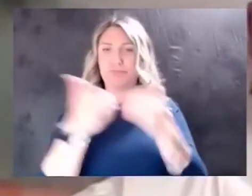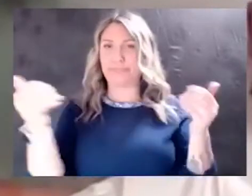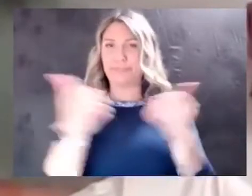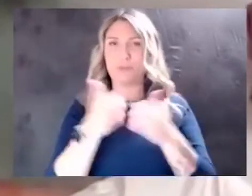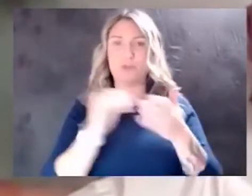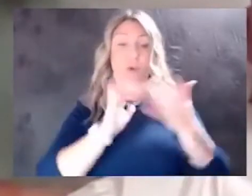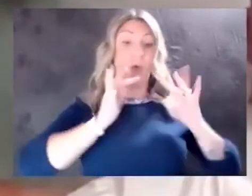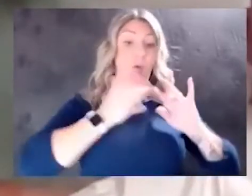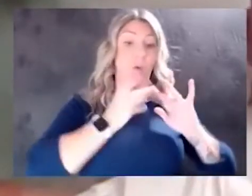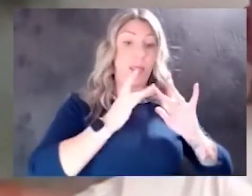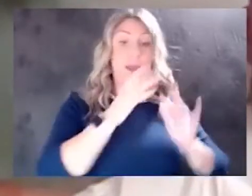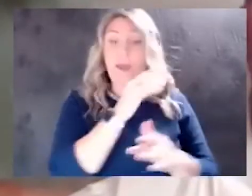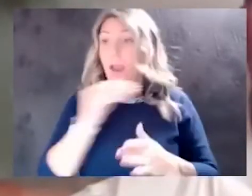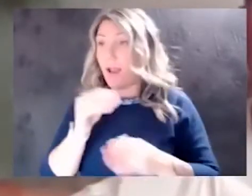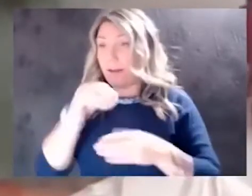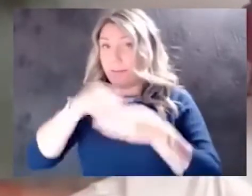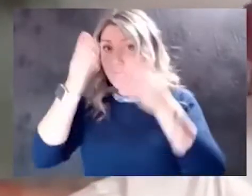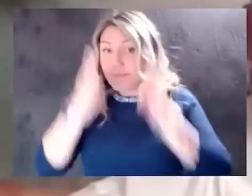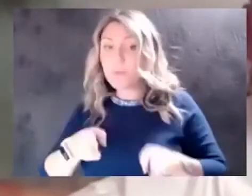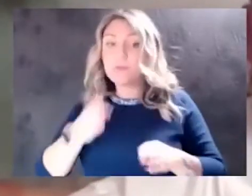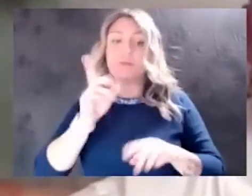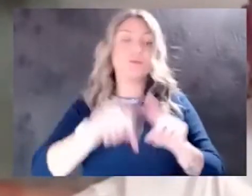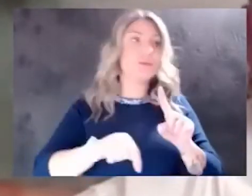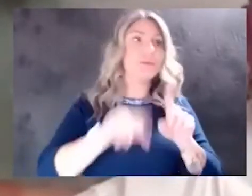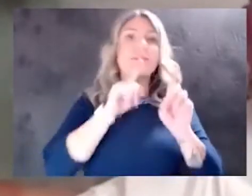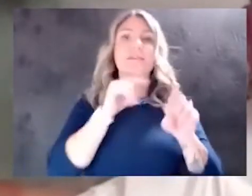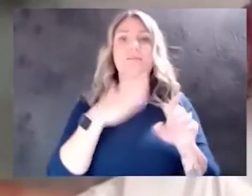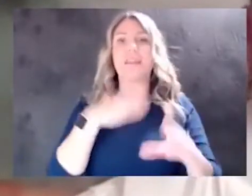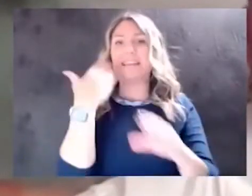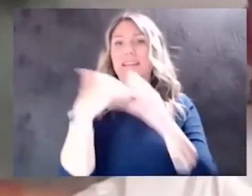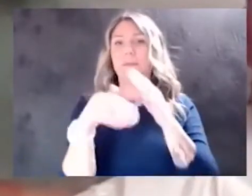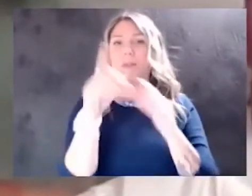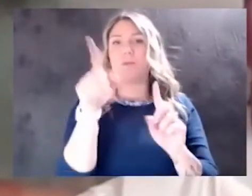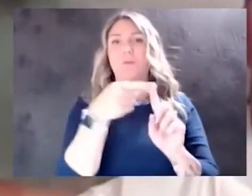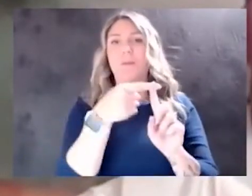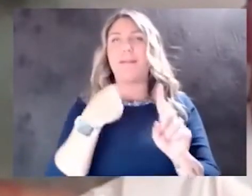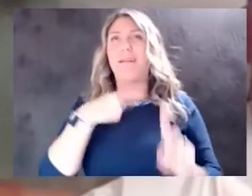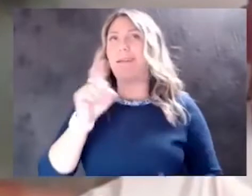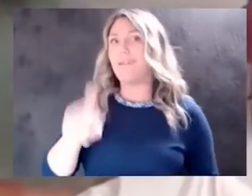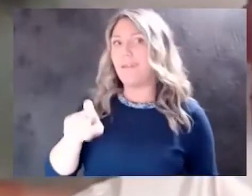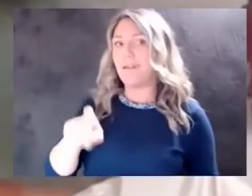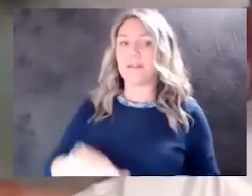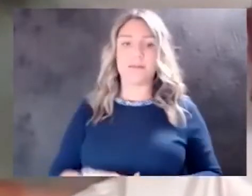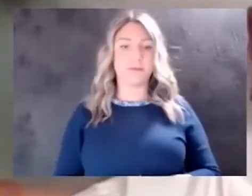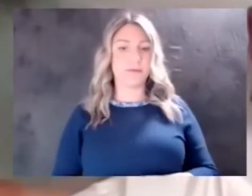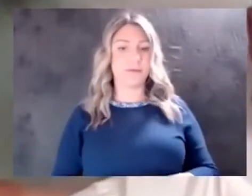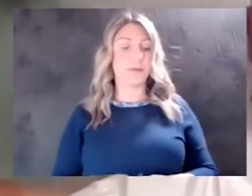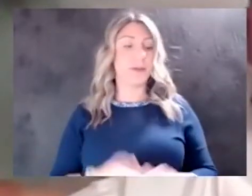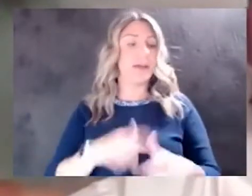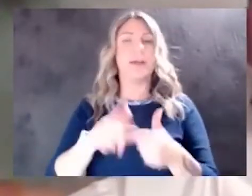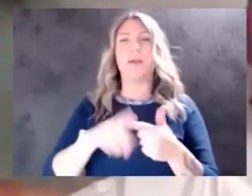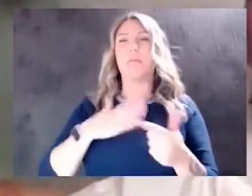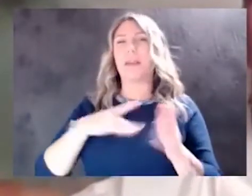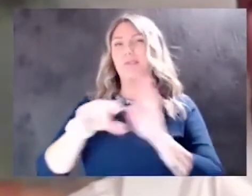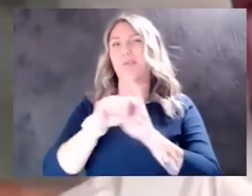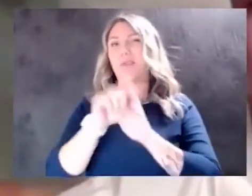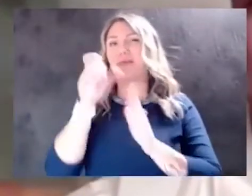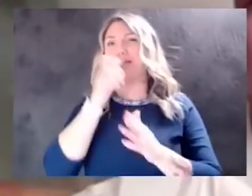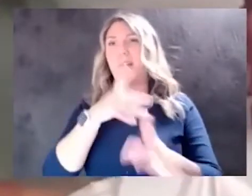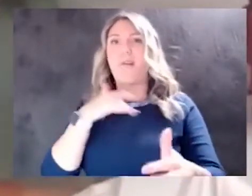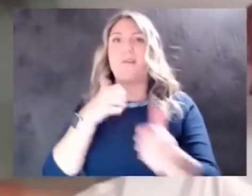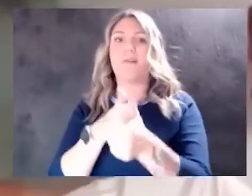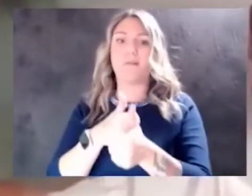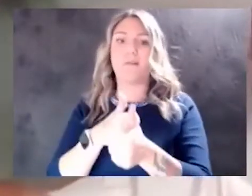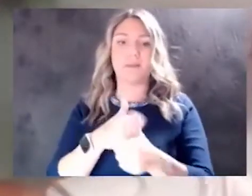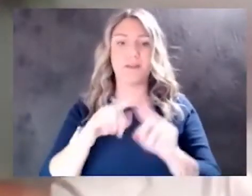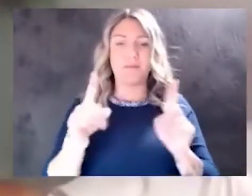in person. So they couldn't answer my emails whenever I needed them to, and the grades weren't getting updated, but it